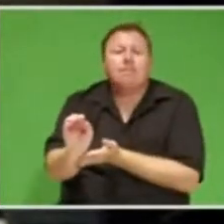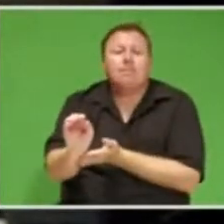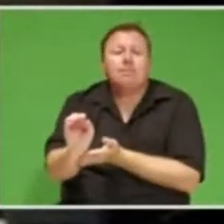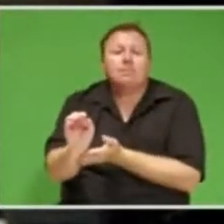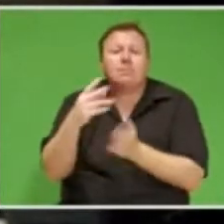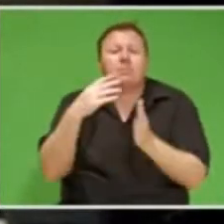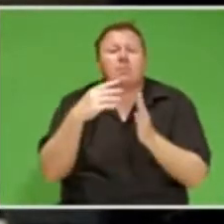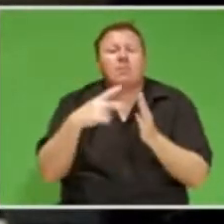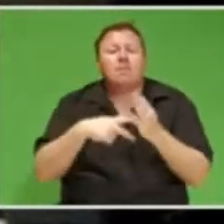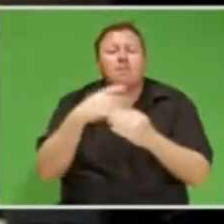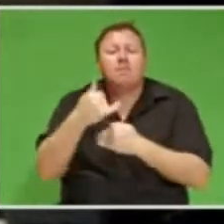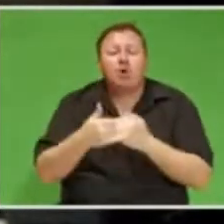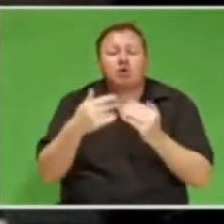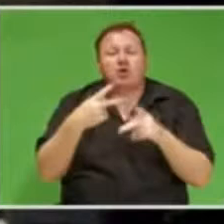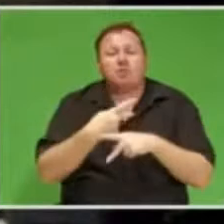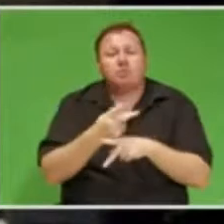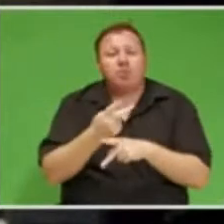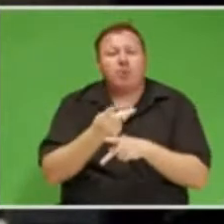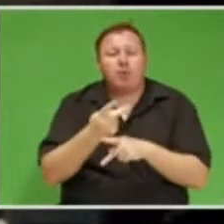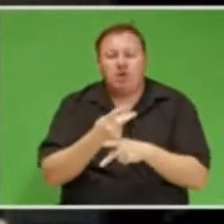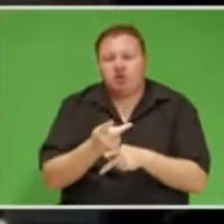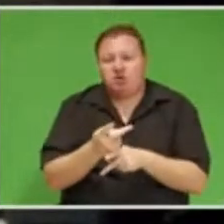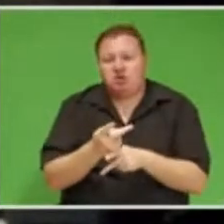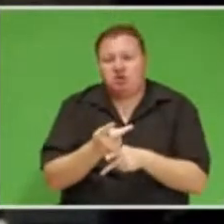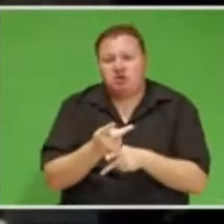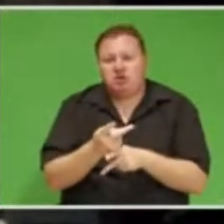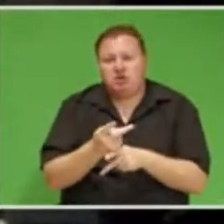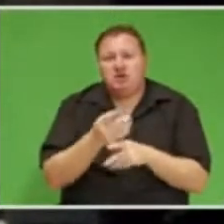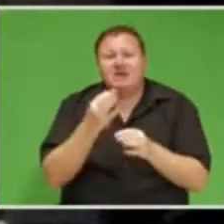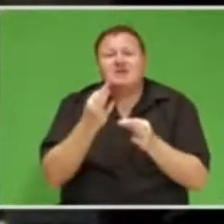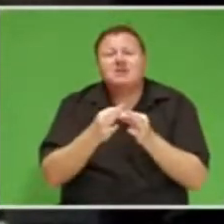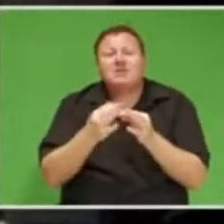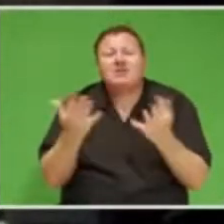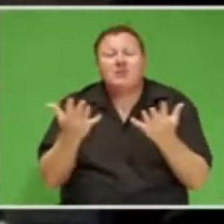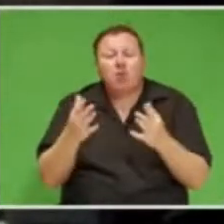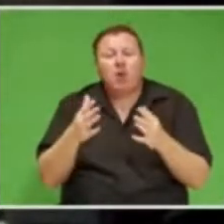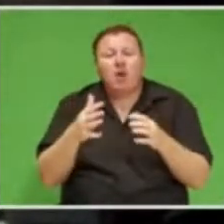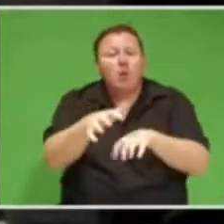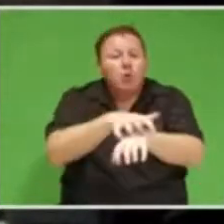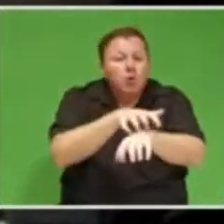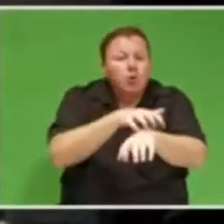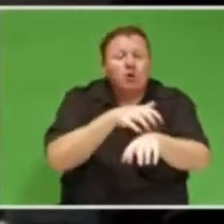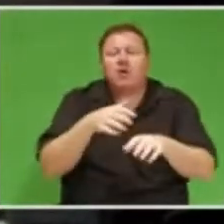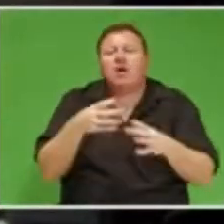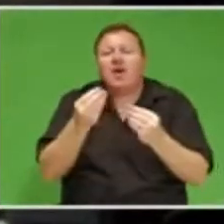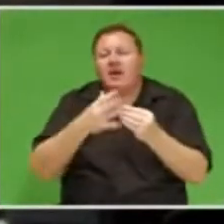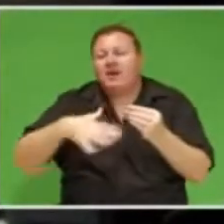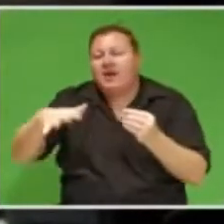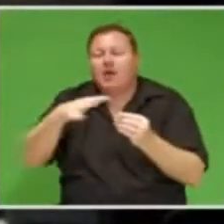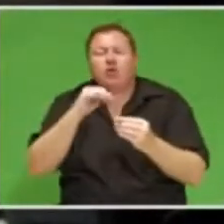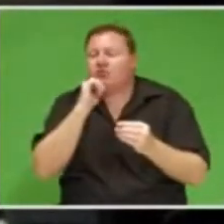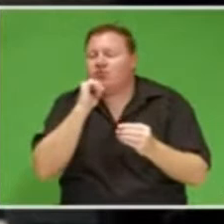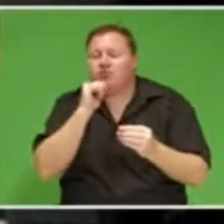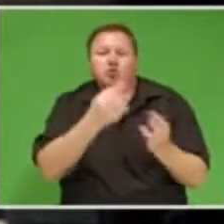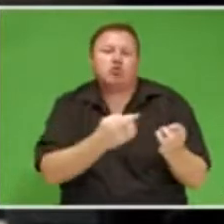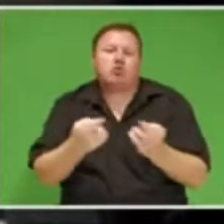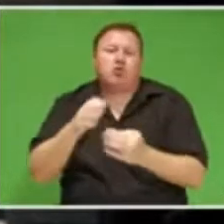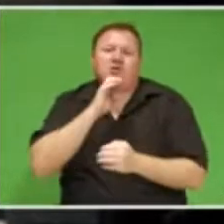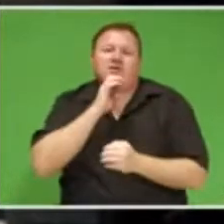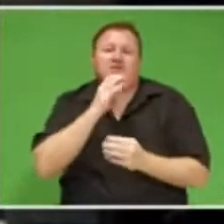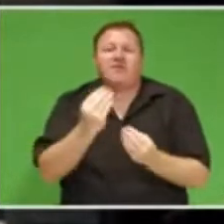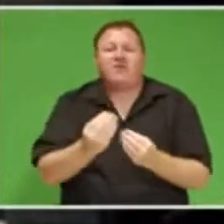preparation, specifically in rural and under-resourced areas. The support and